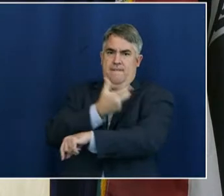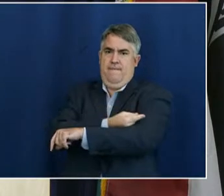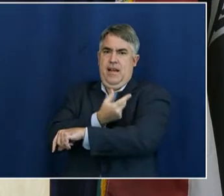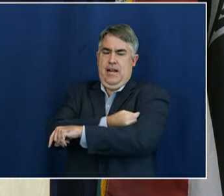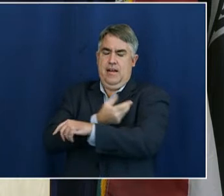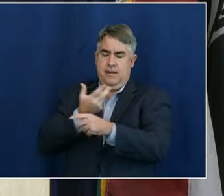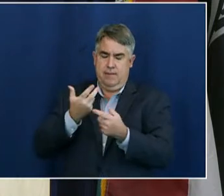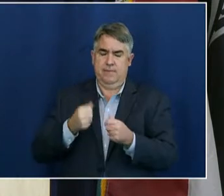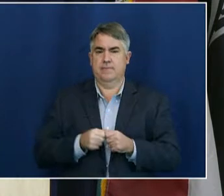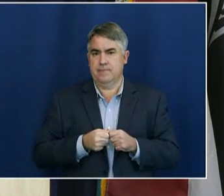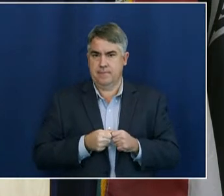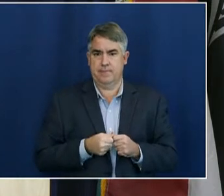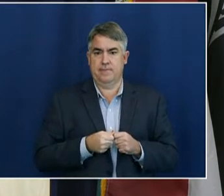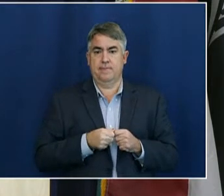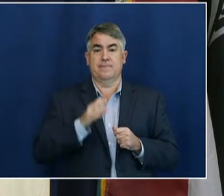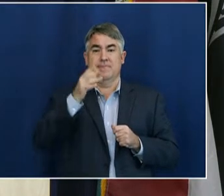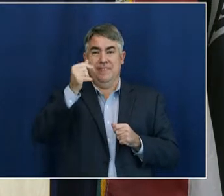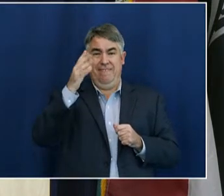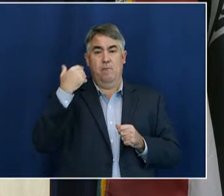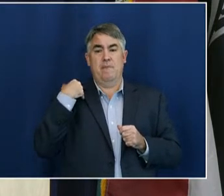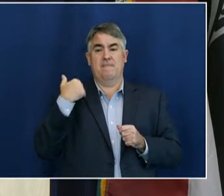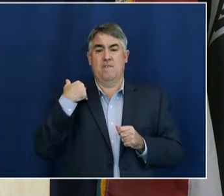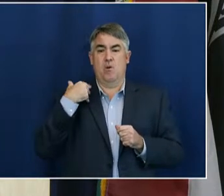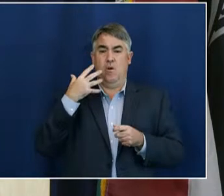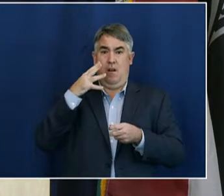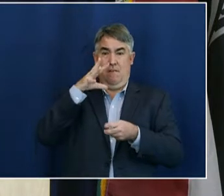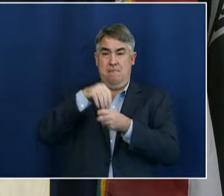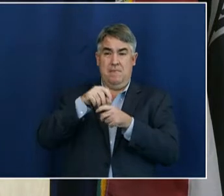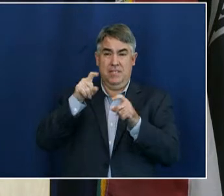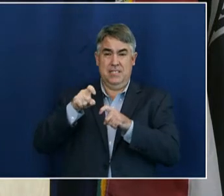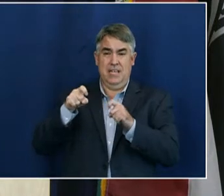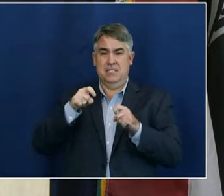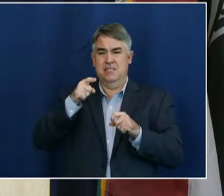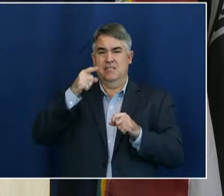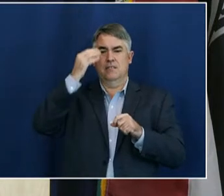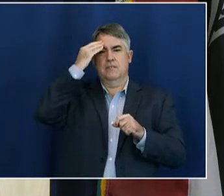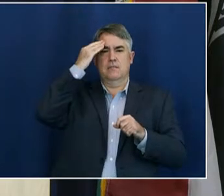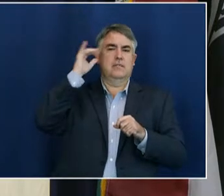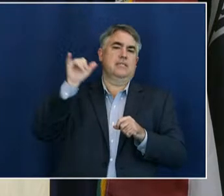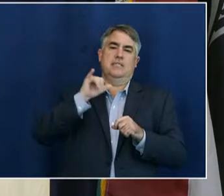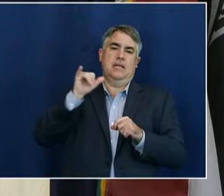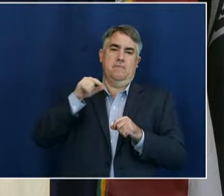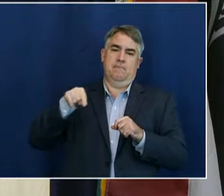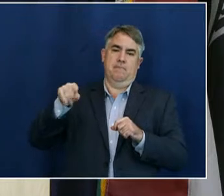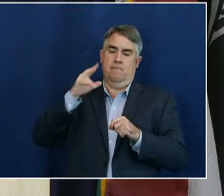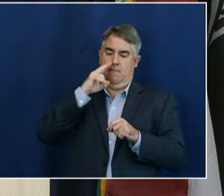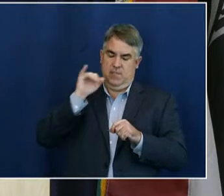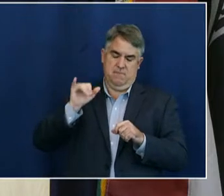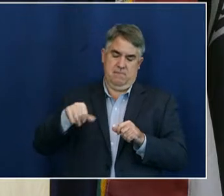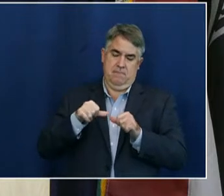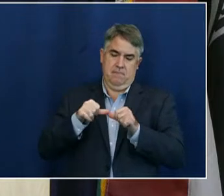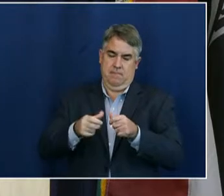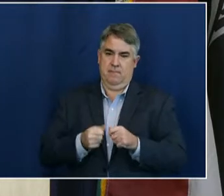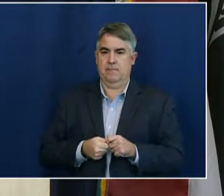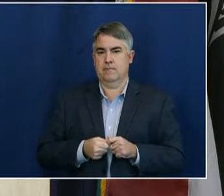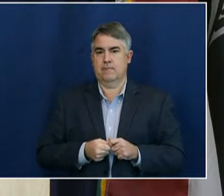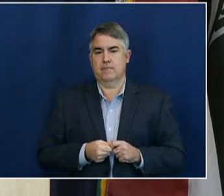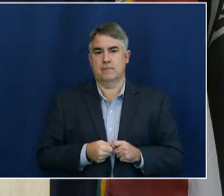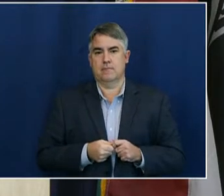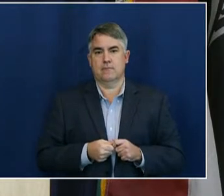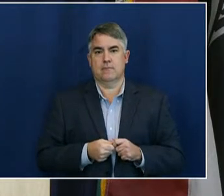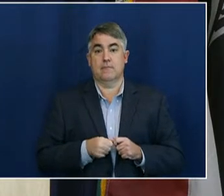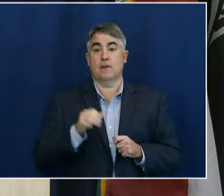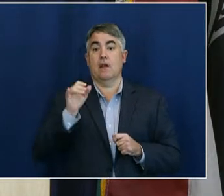you interacted with the testing one, you will find it is very similar to that. And we've been working to clean up